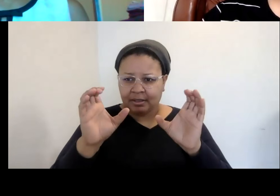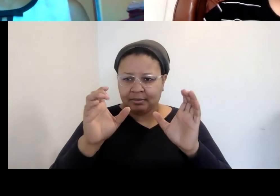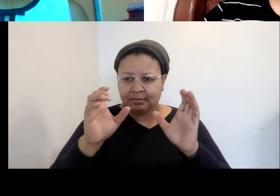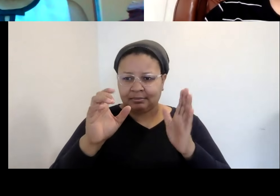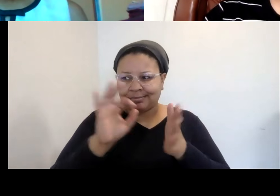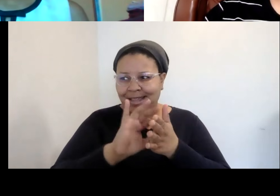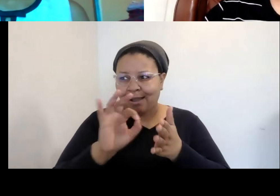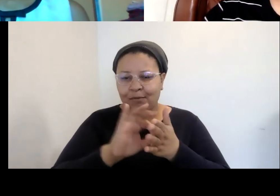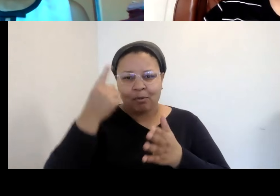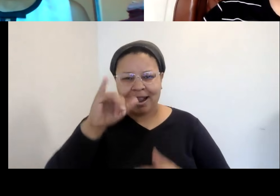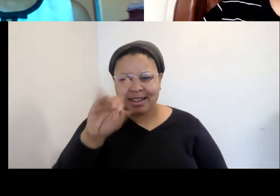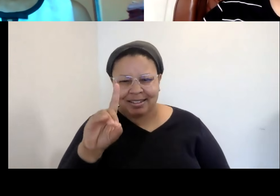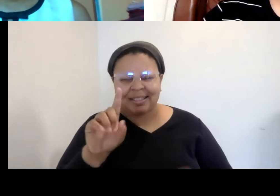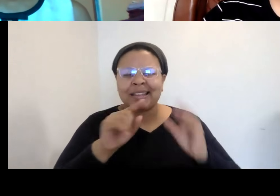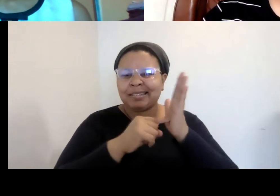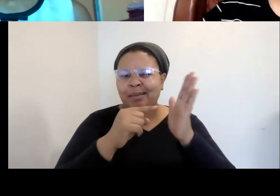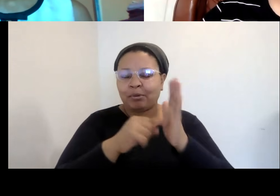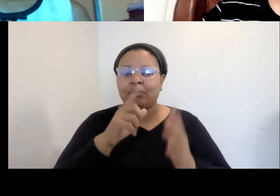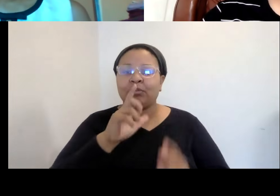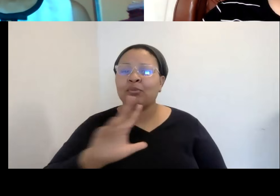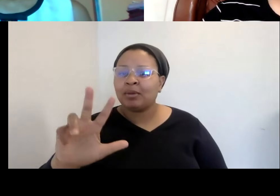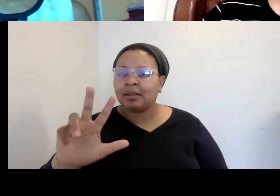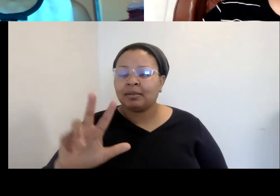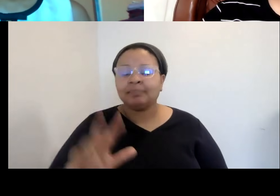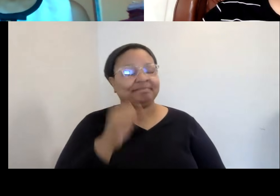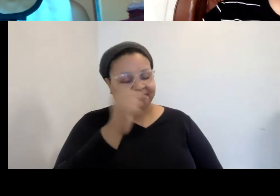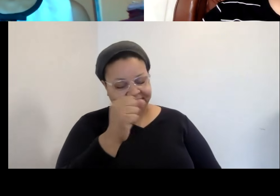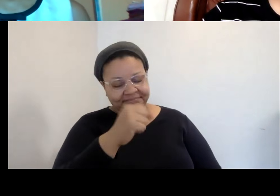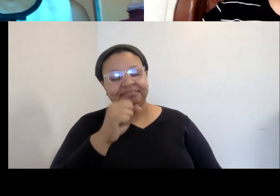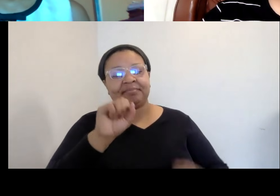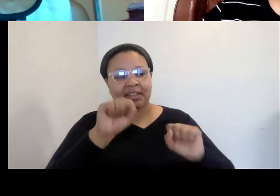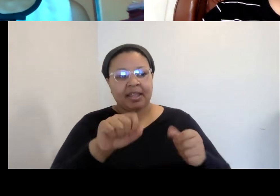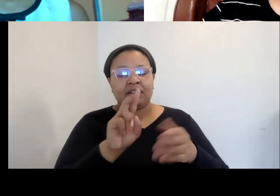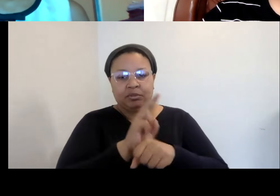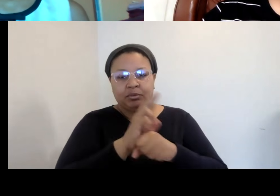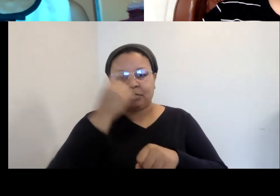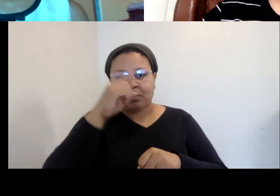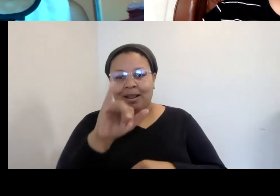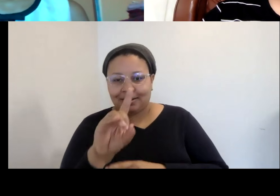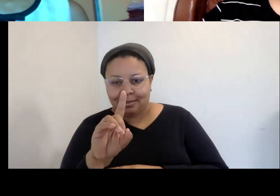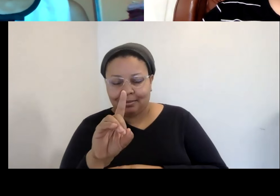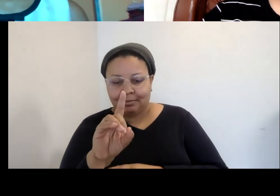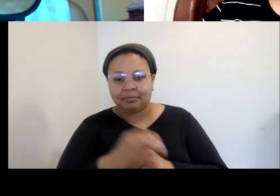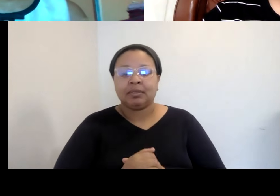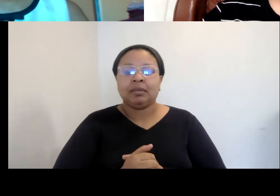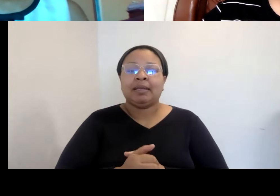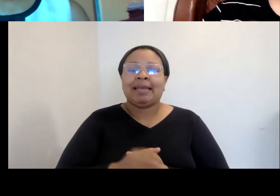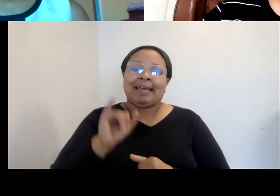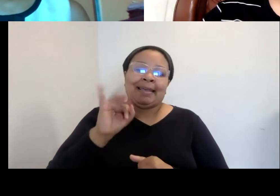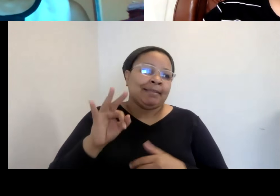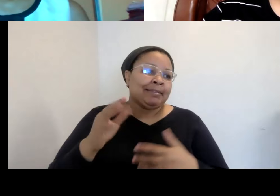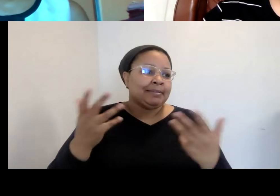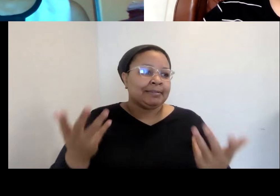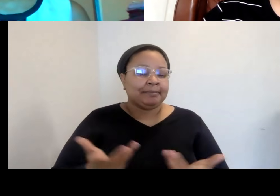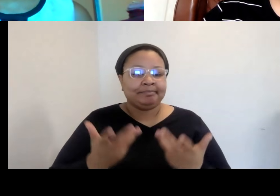Yeah, that can count as ID. Yes, definitely. yeah, typically they if it's, you know,